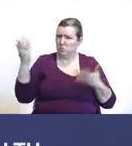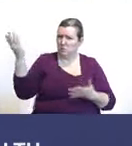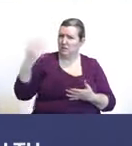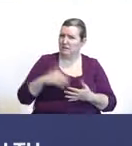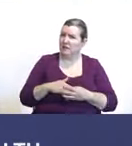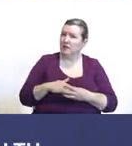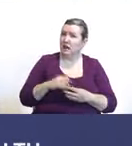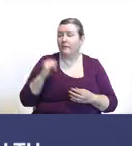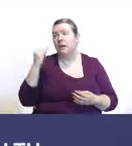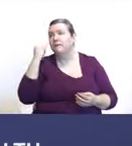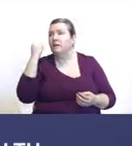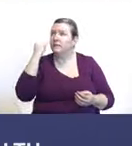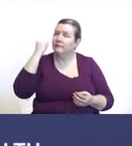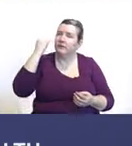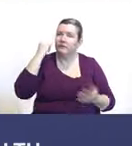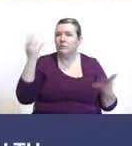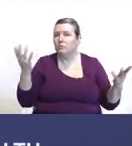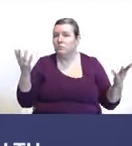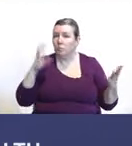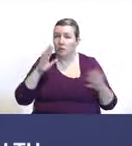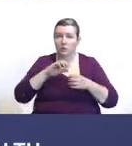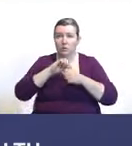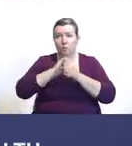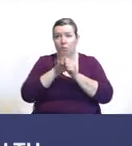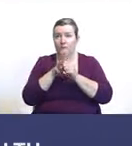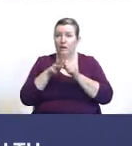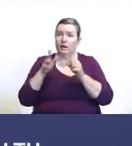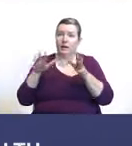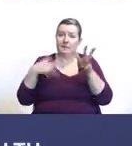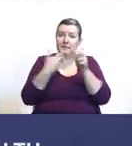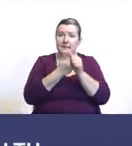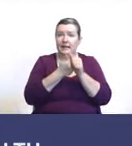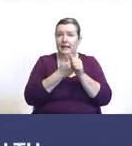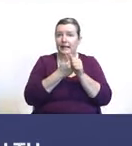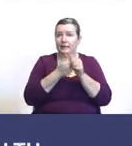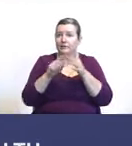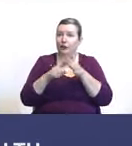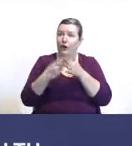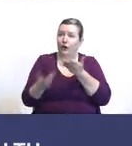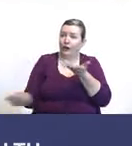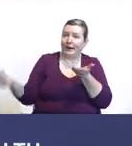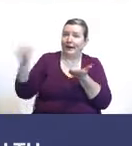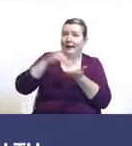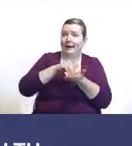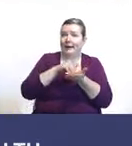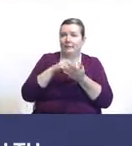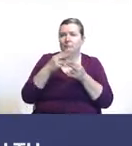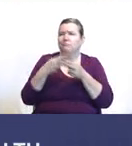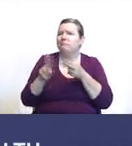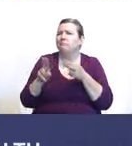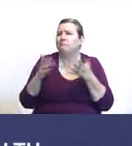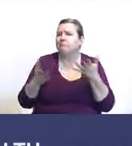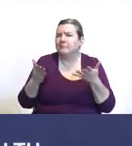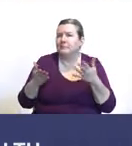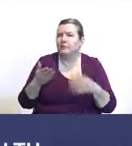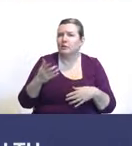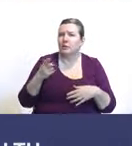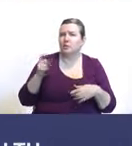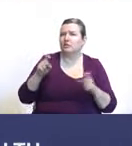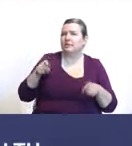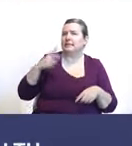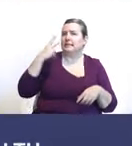circumstances will the COVID updates begin again, at least temporarily? Specifically, what would you need to